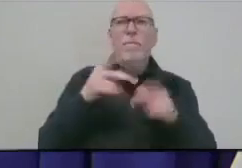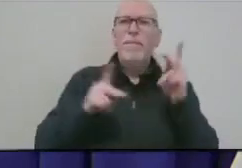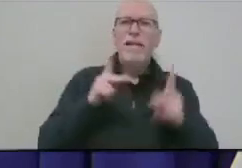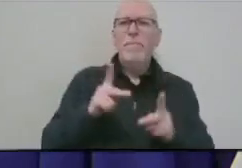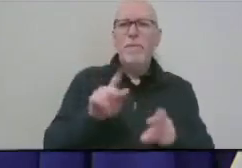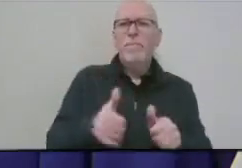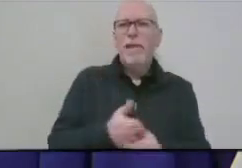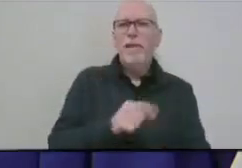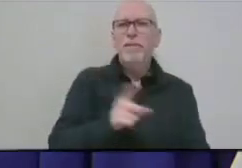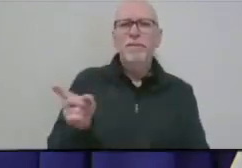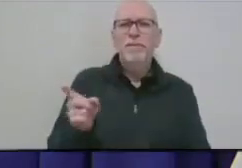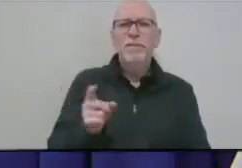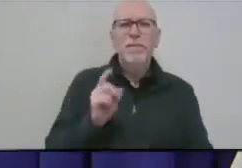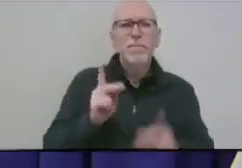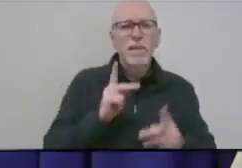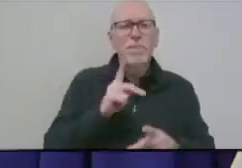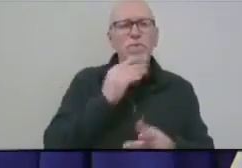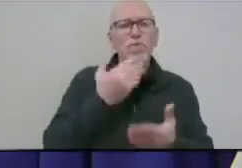living example